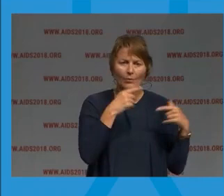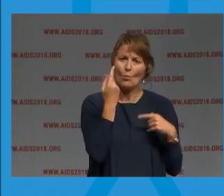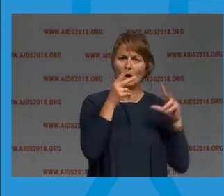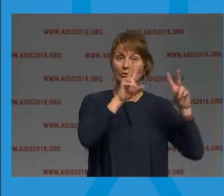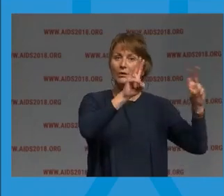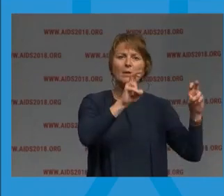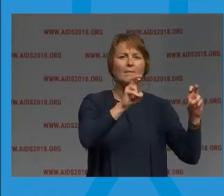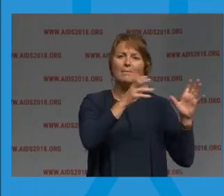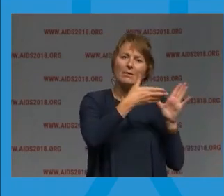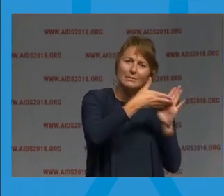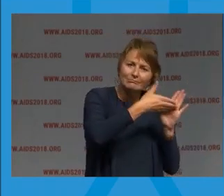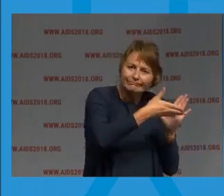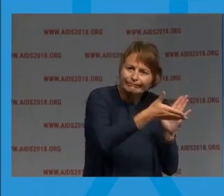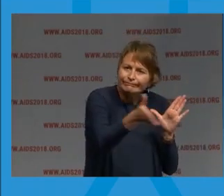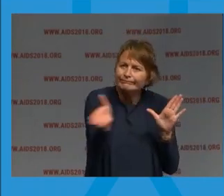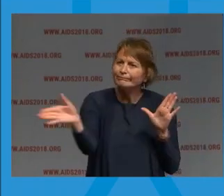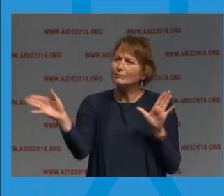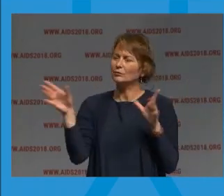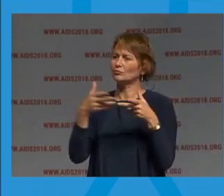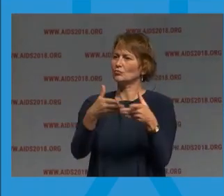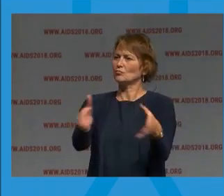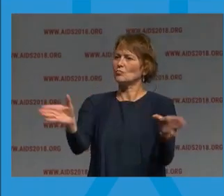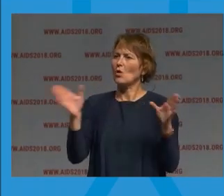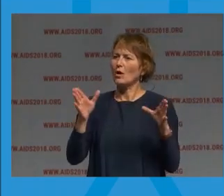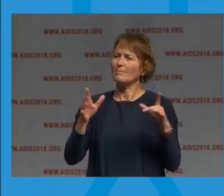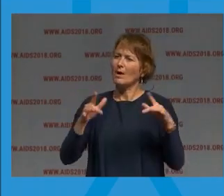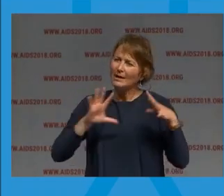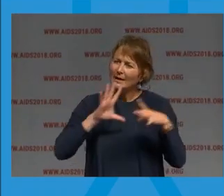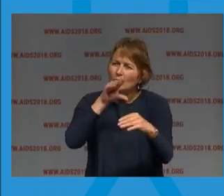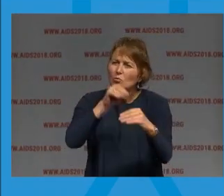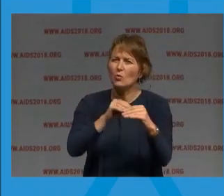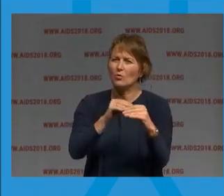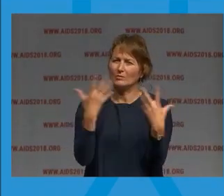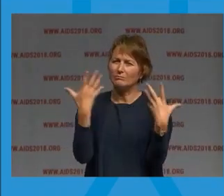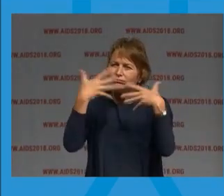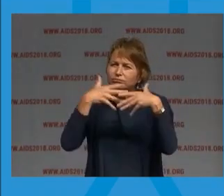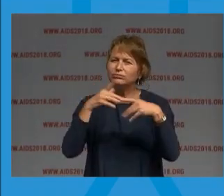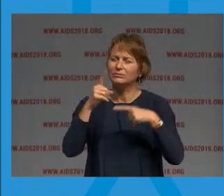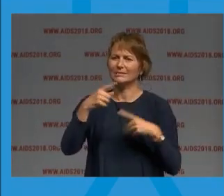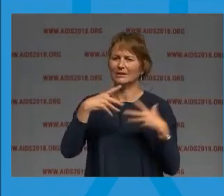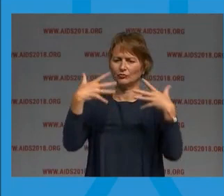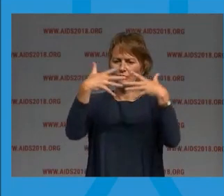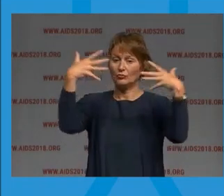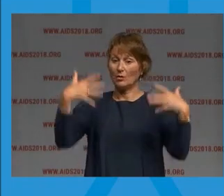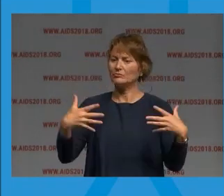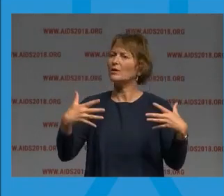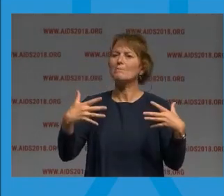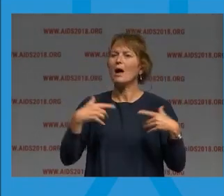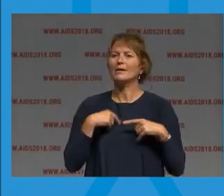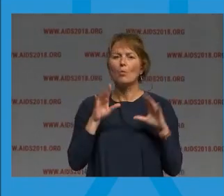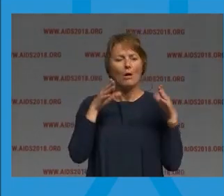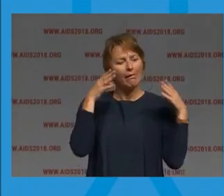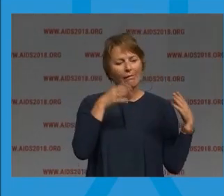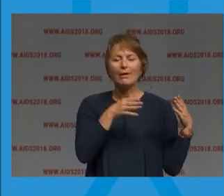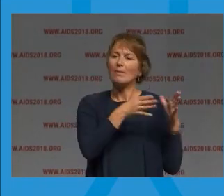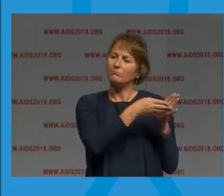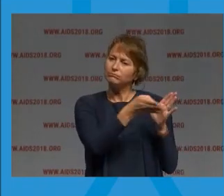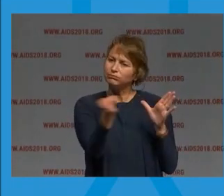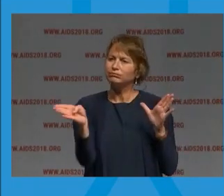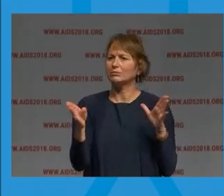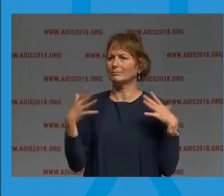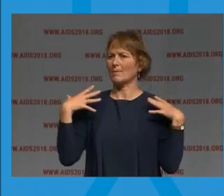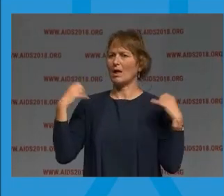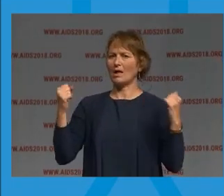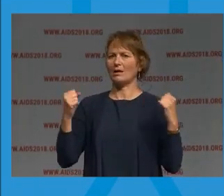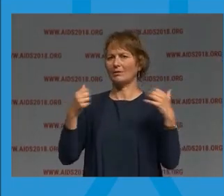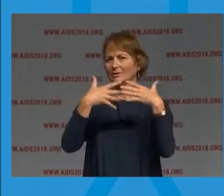towards a more inclusive and transformed economic structure, while also integrating health systems and strengthening them.